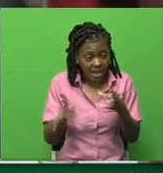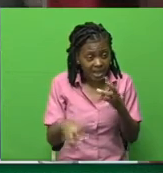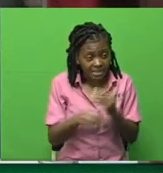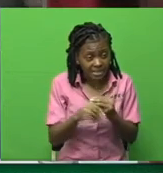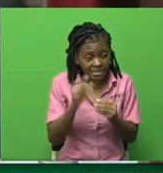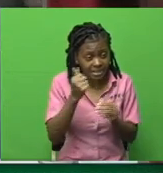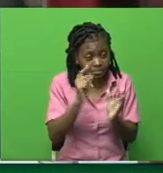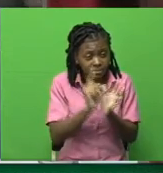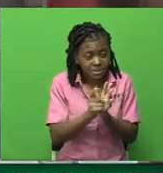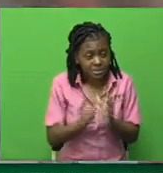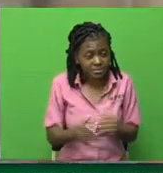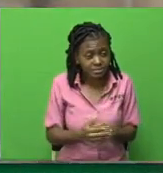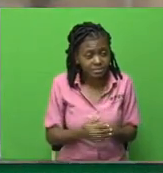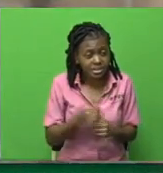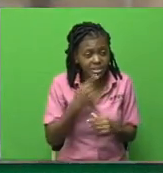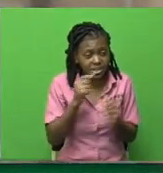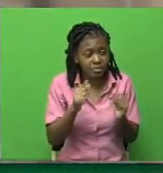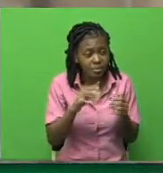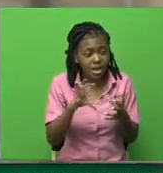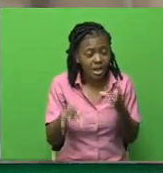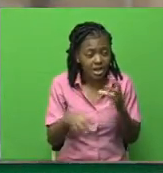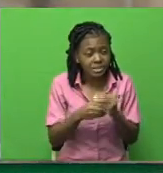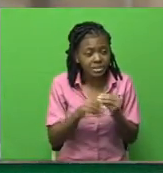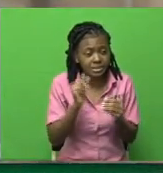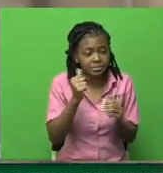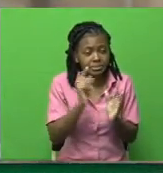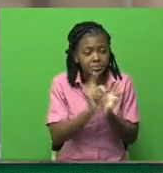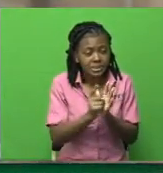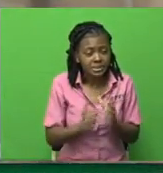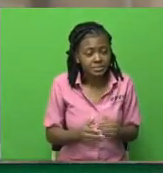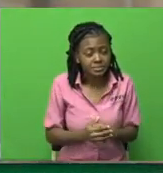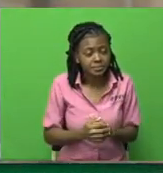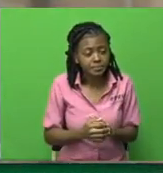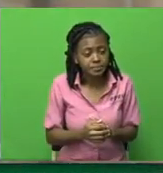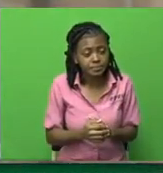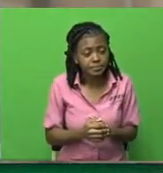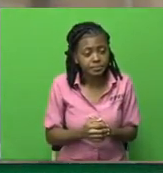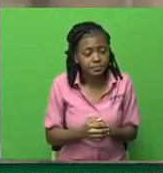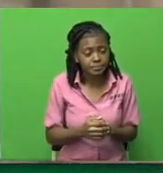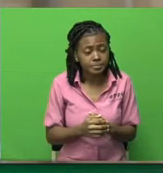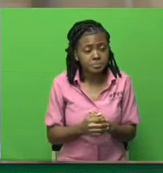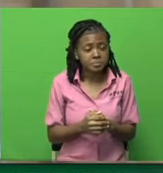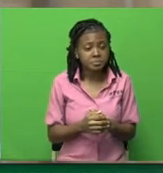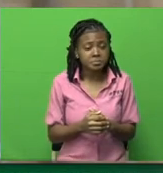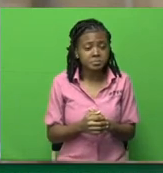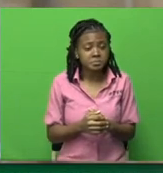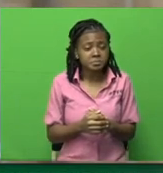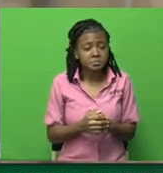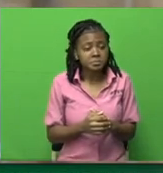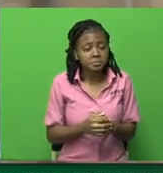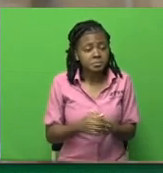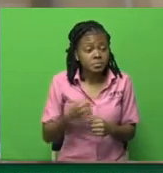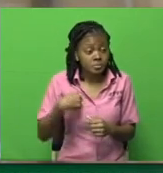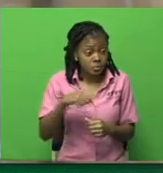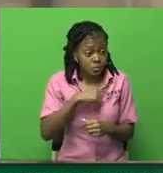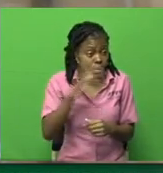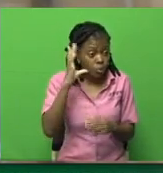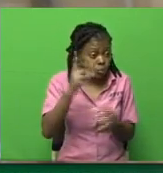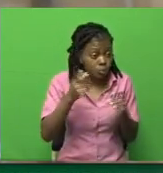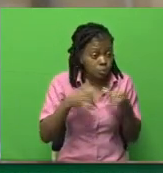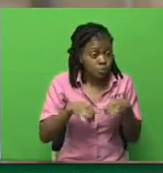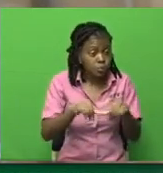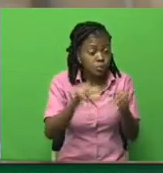proceed thank you very much Madam speaker and therefore Madam speaker we will continue to pursue